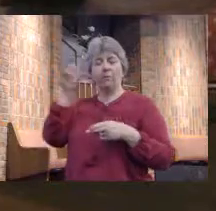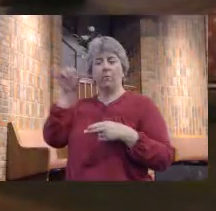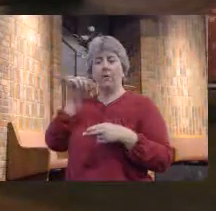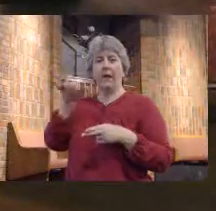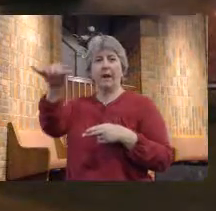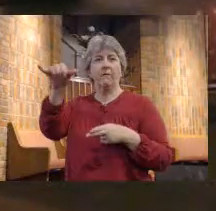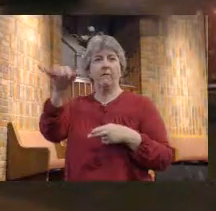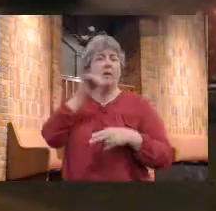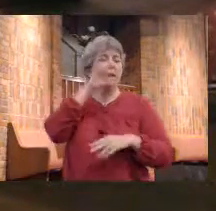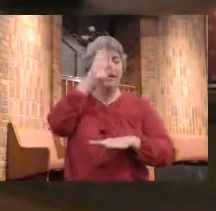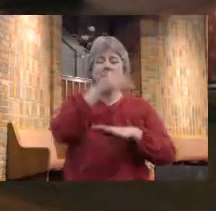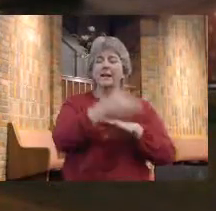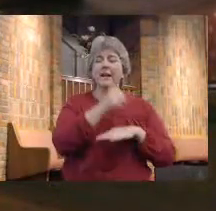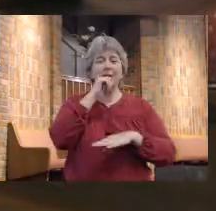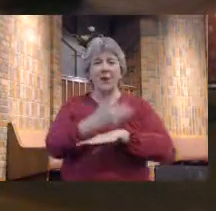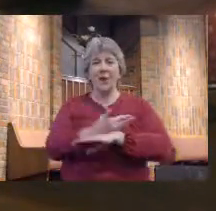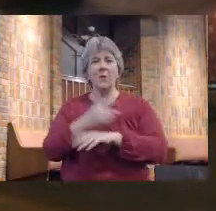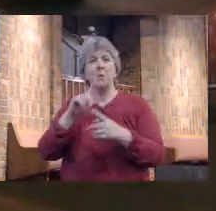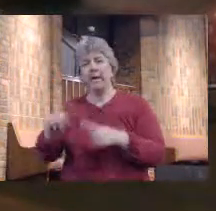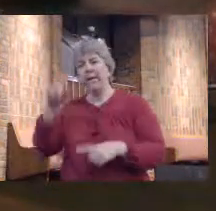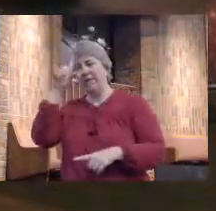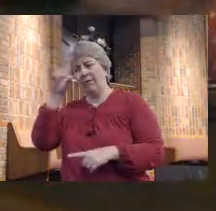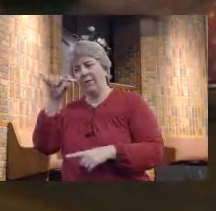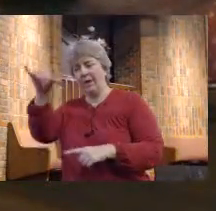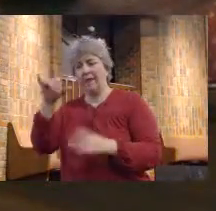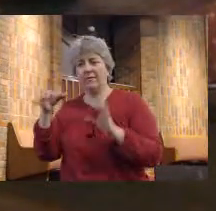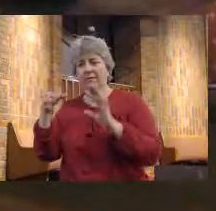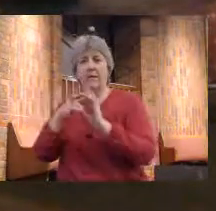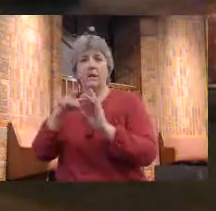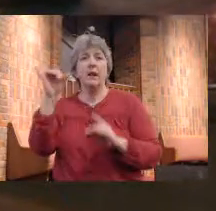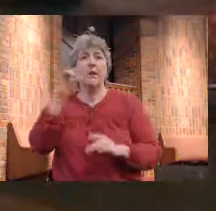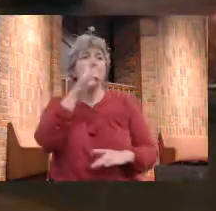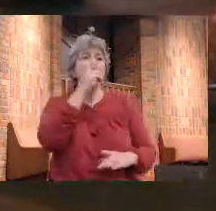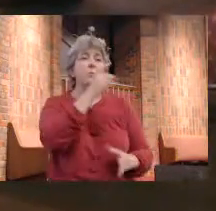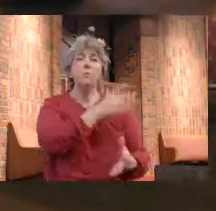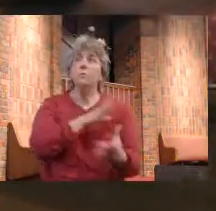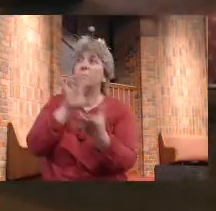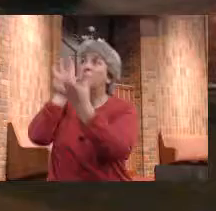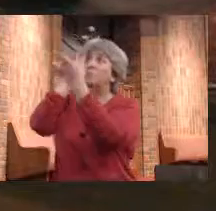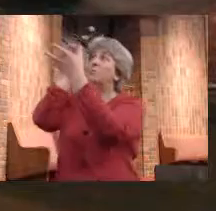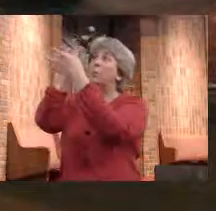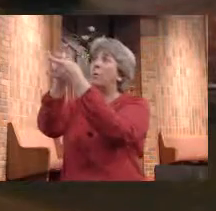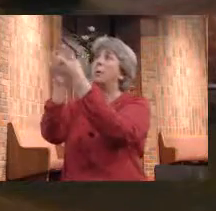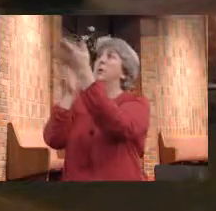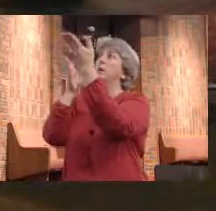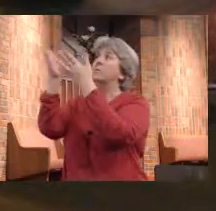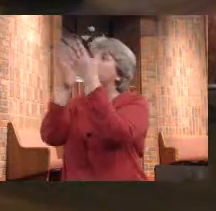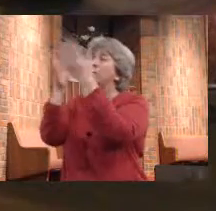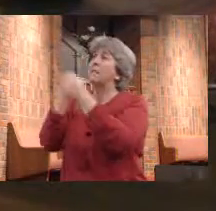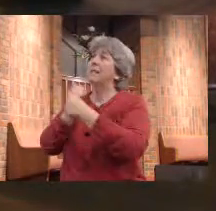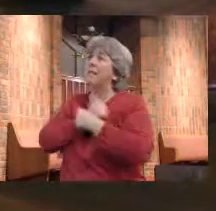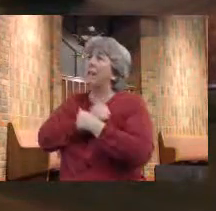not be cut off. And also the sons of the foreigner who join themselves to the Lord to serve him and to love the name of the Lord,